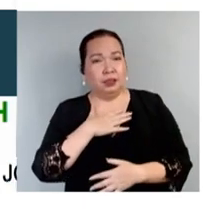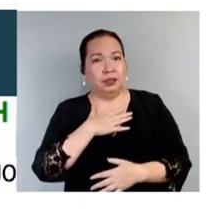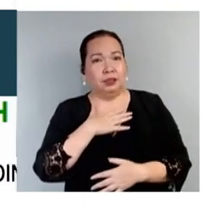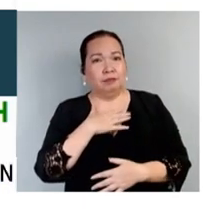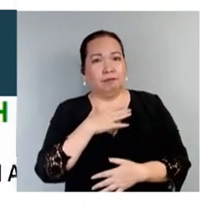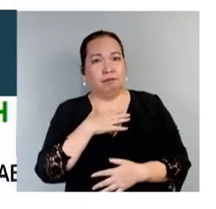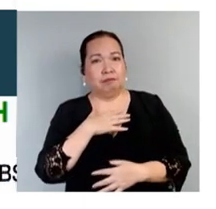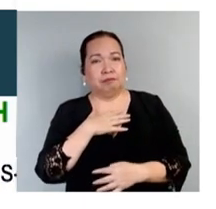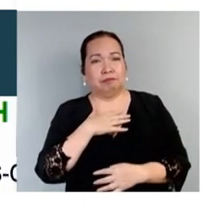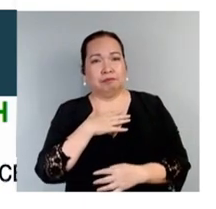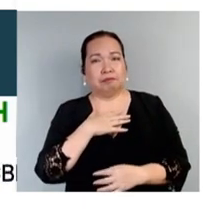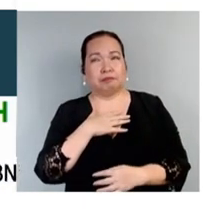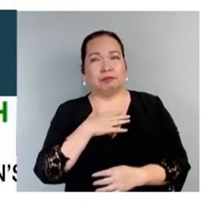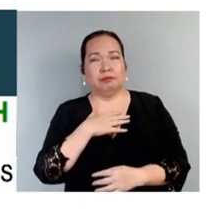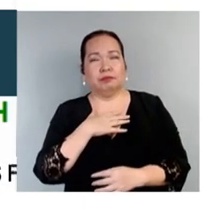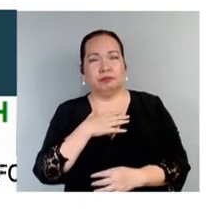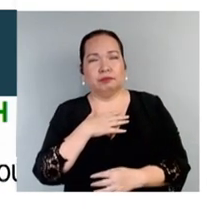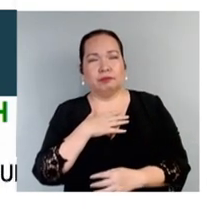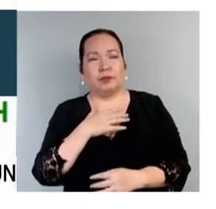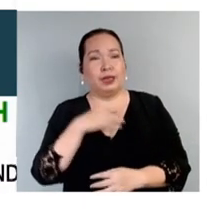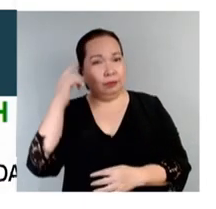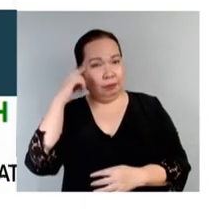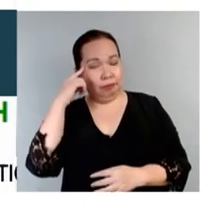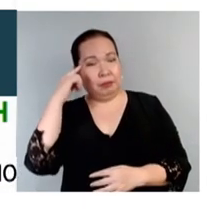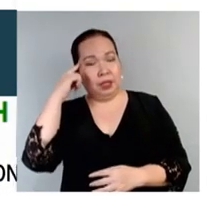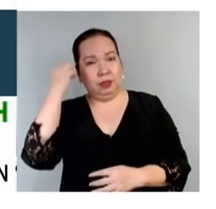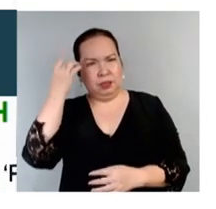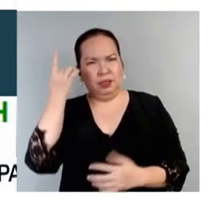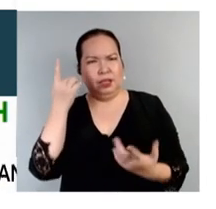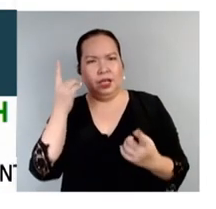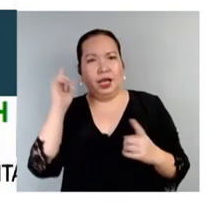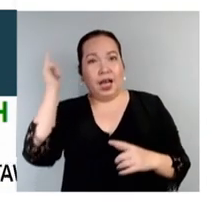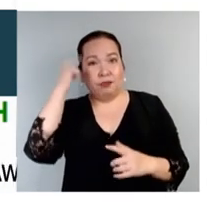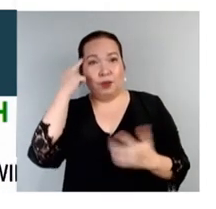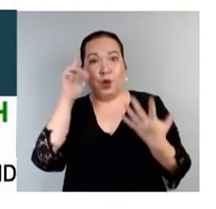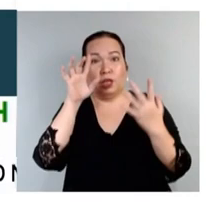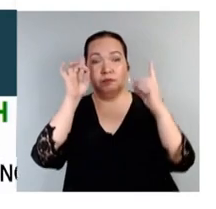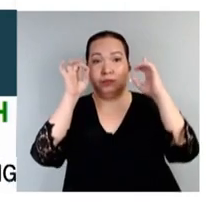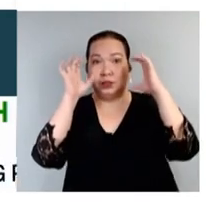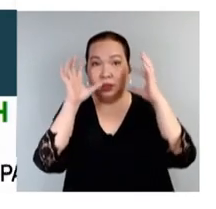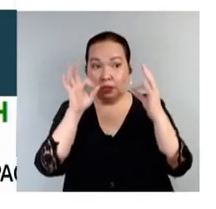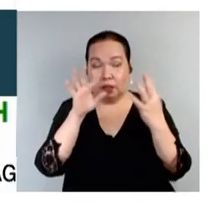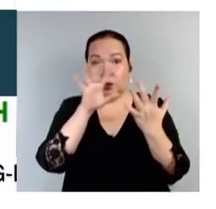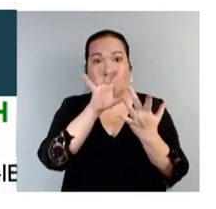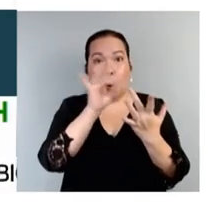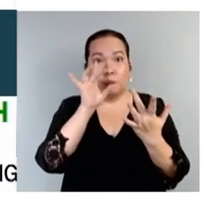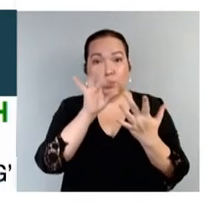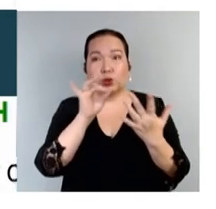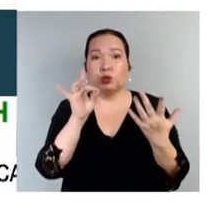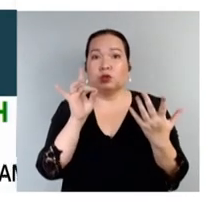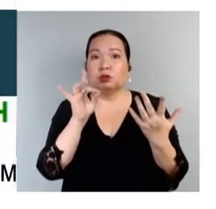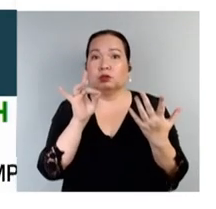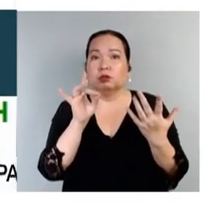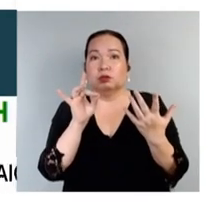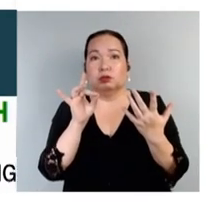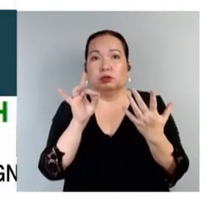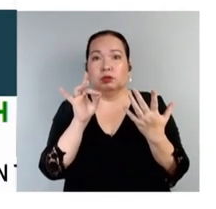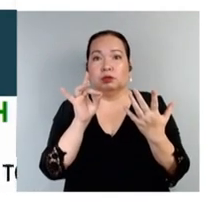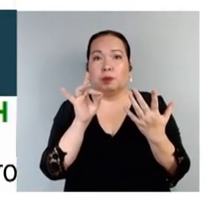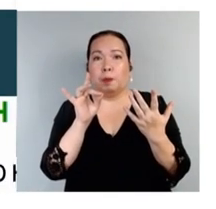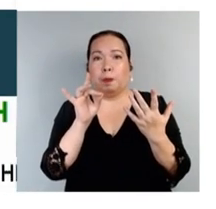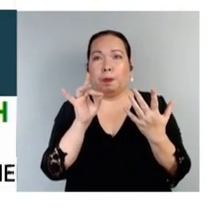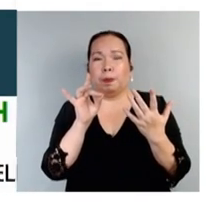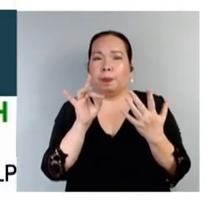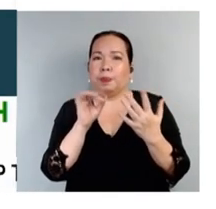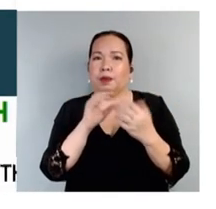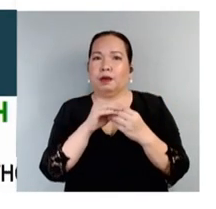there's an option for any government or for any president to be, to go more than what the